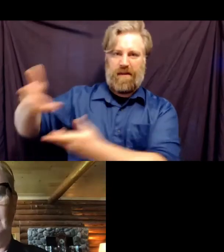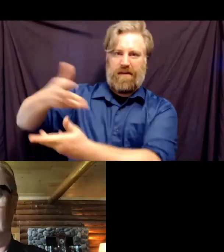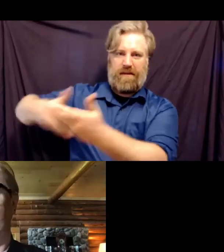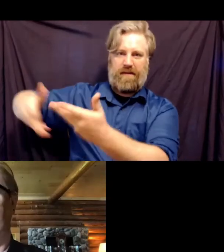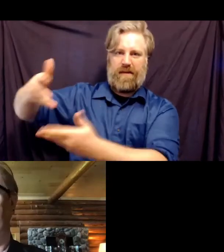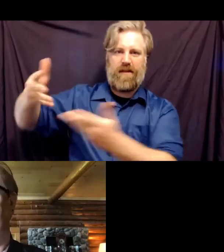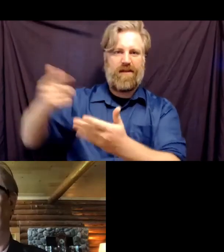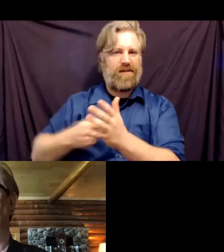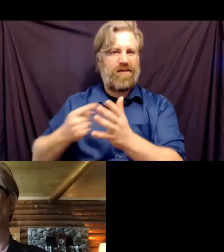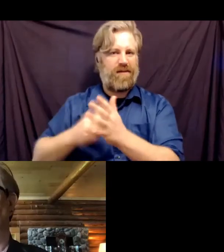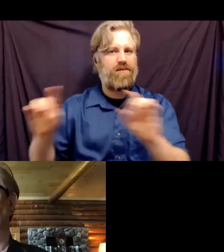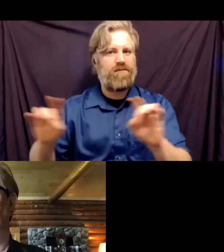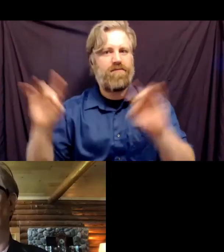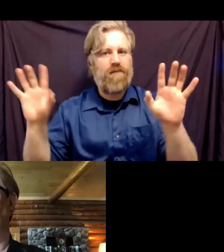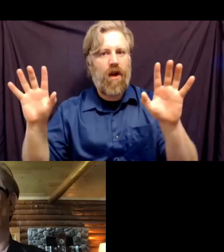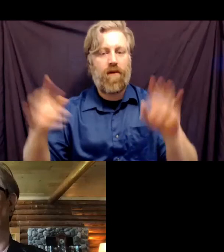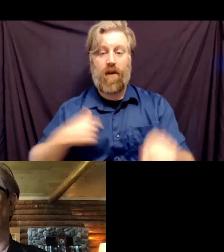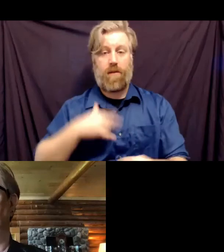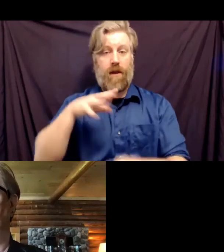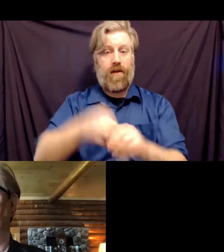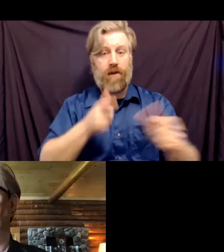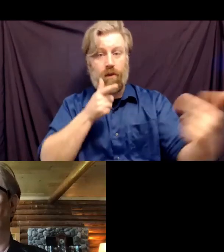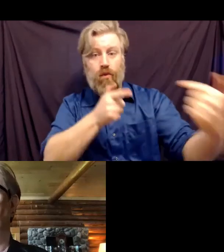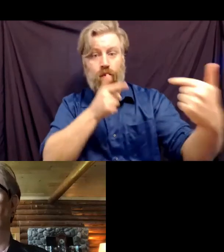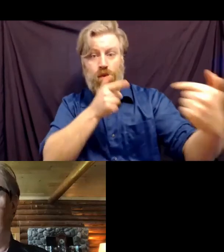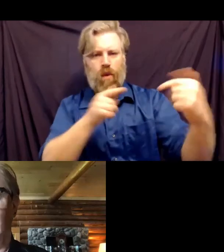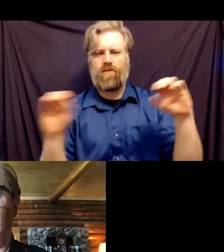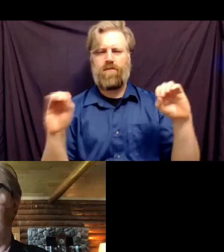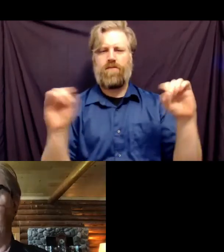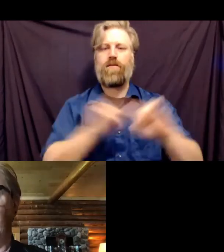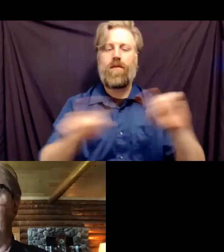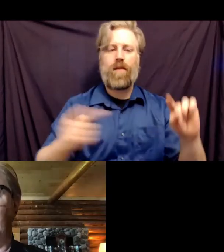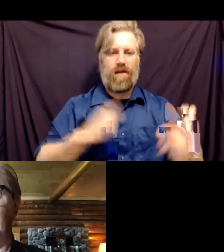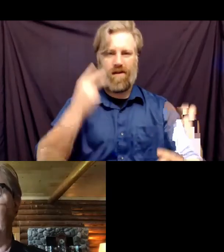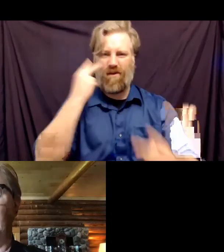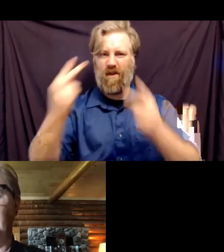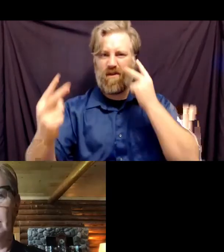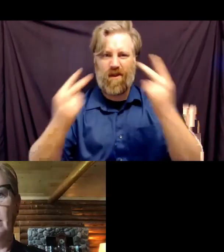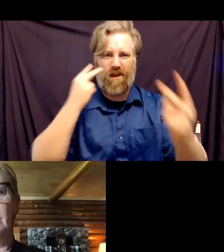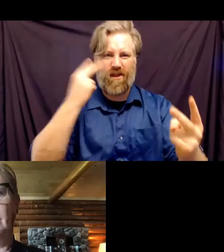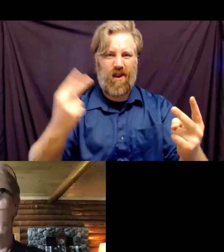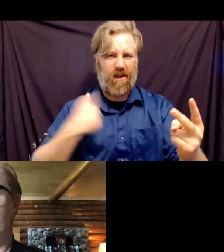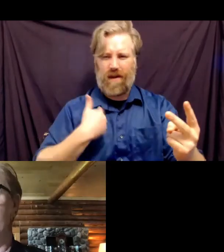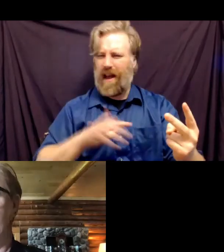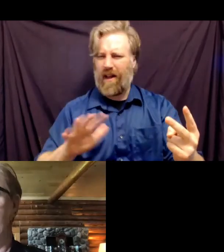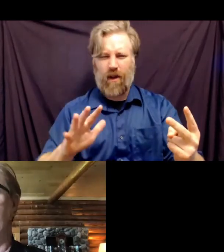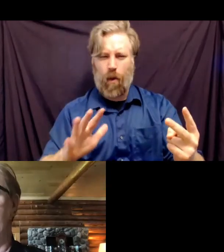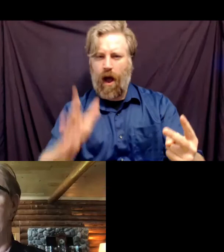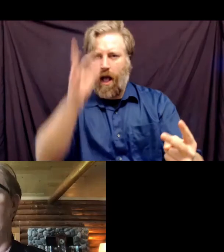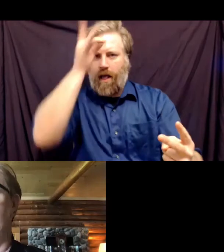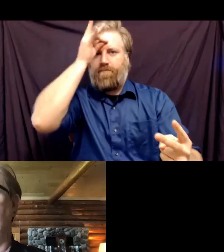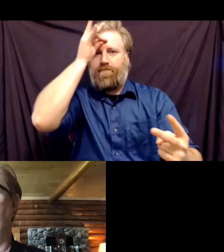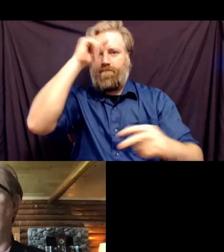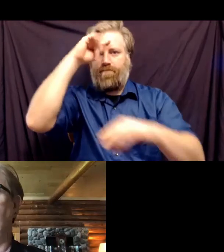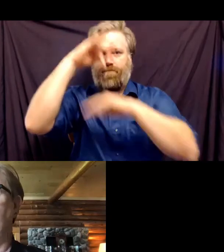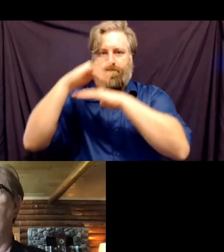but I saw so many things that I just don't want to have, in the forefront all the time. But if you don't